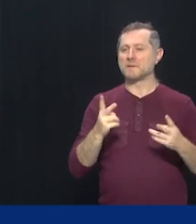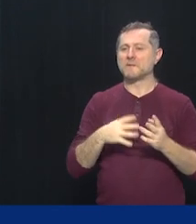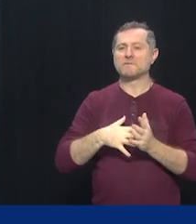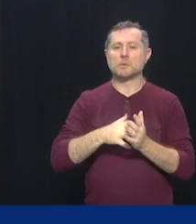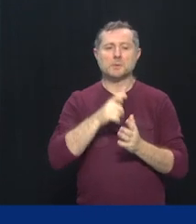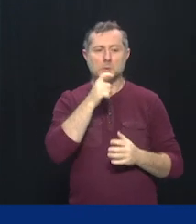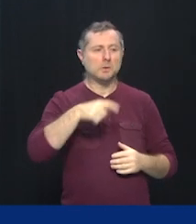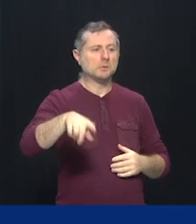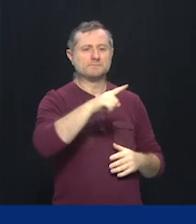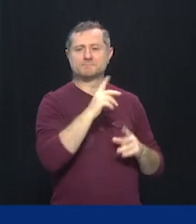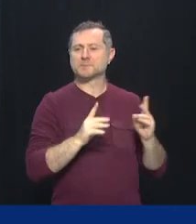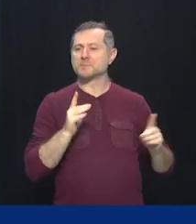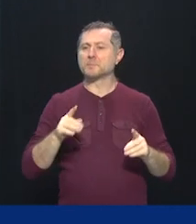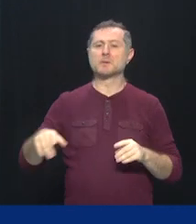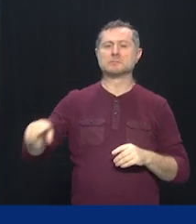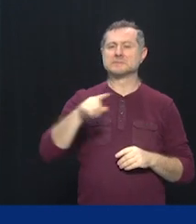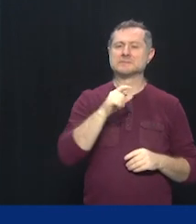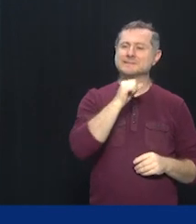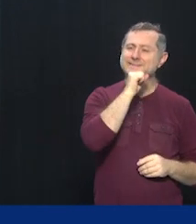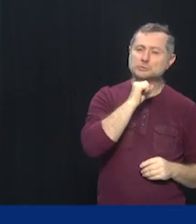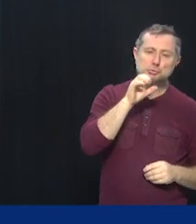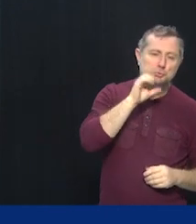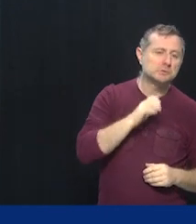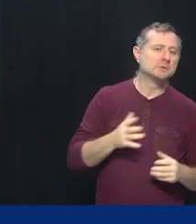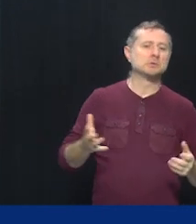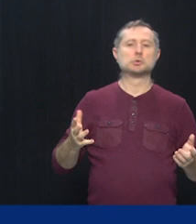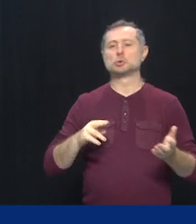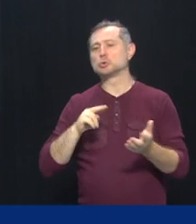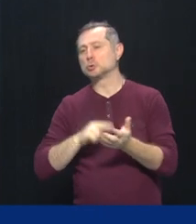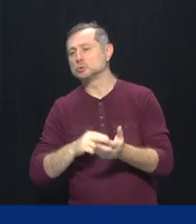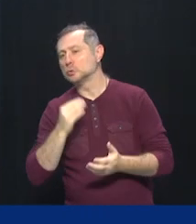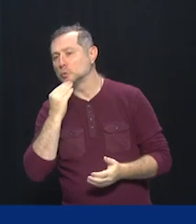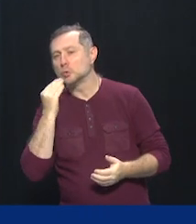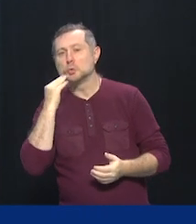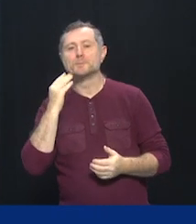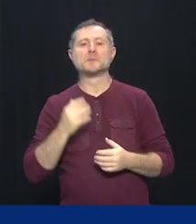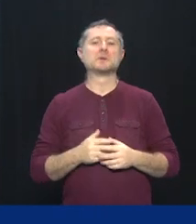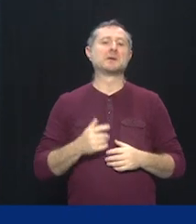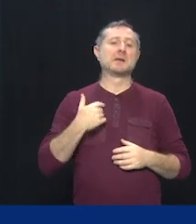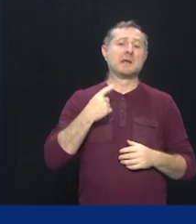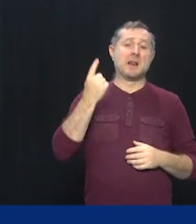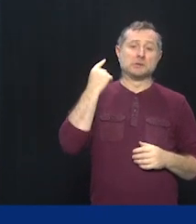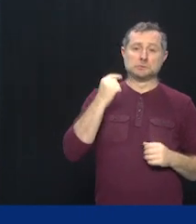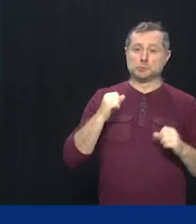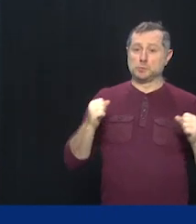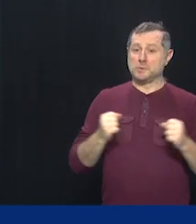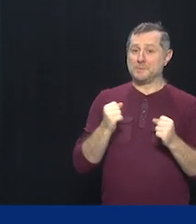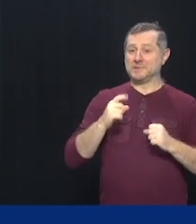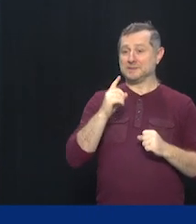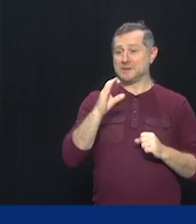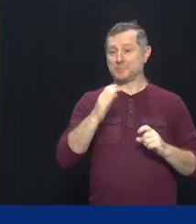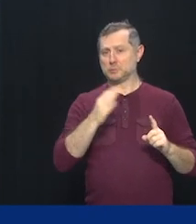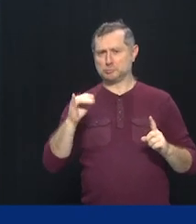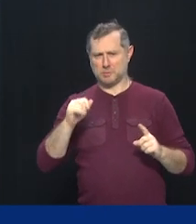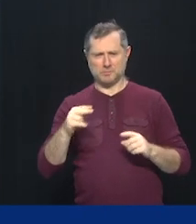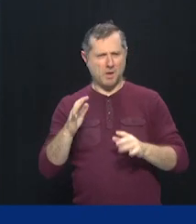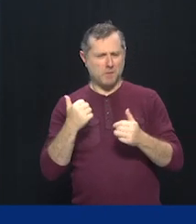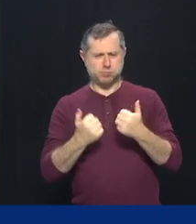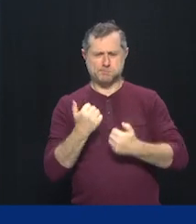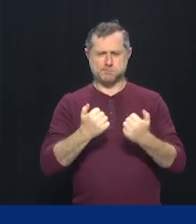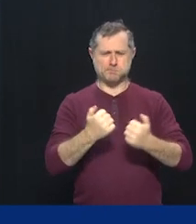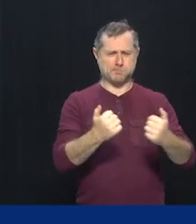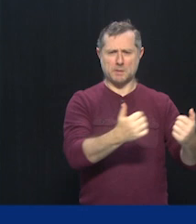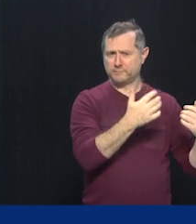our seniors in nursing homes and senior citizens last January got their shots, and they want to know when they can get